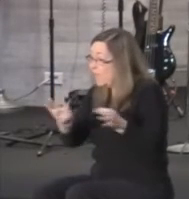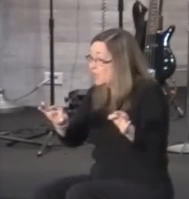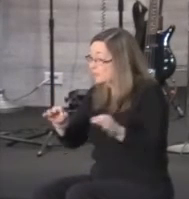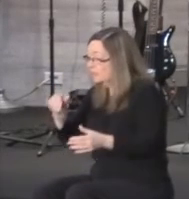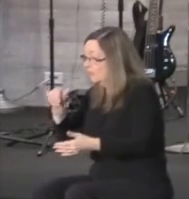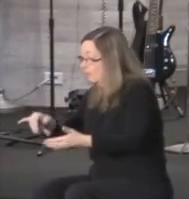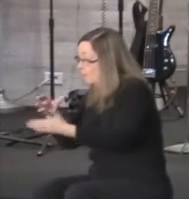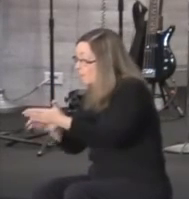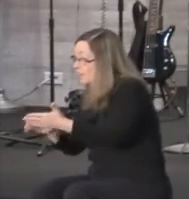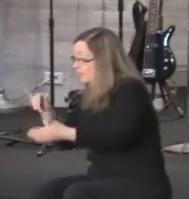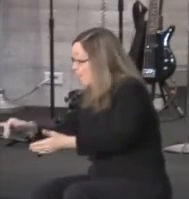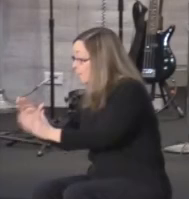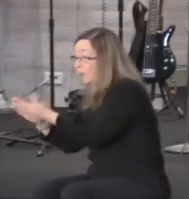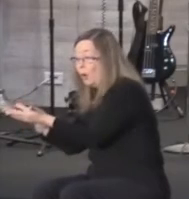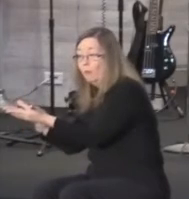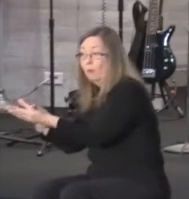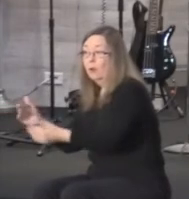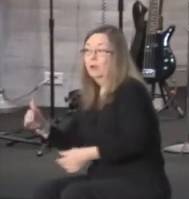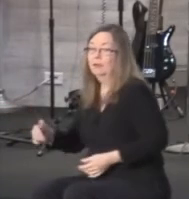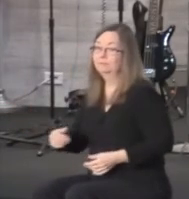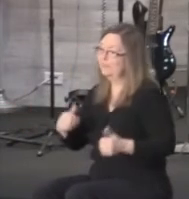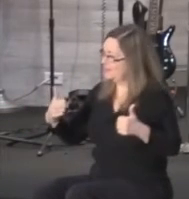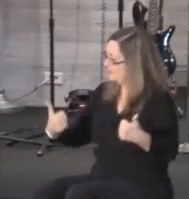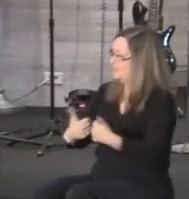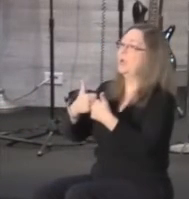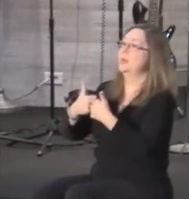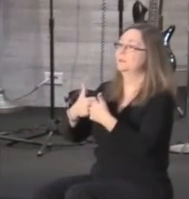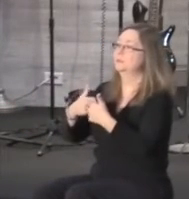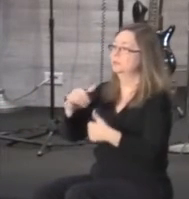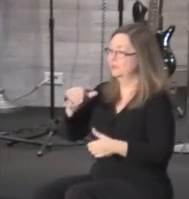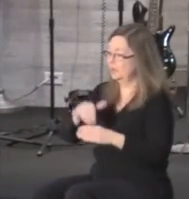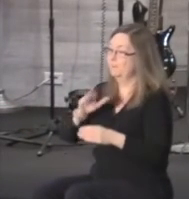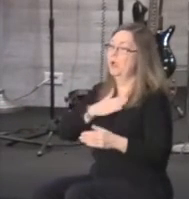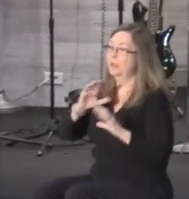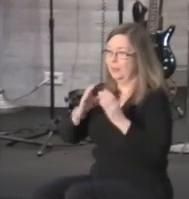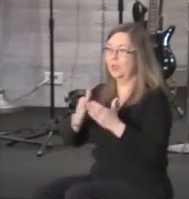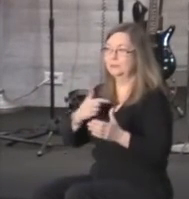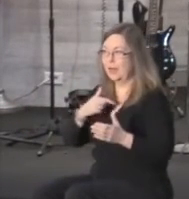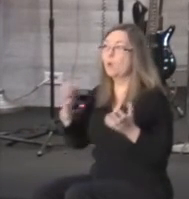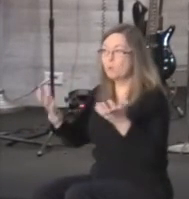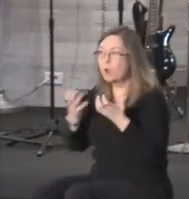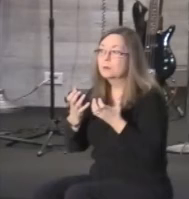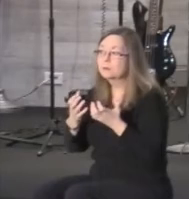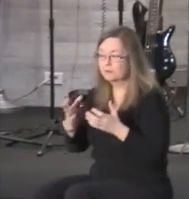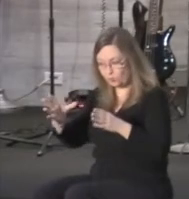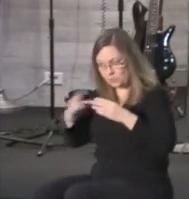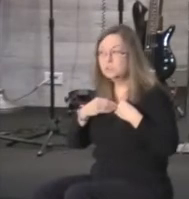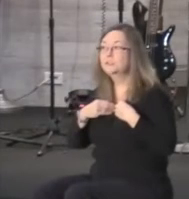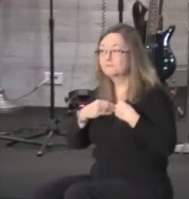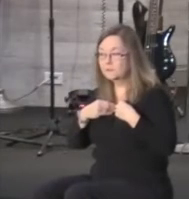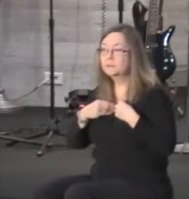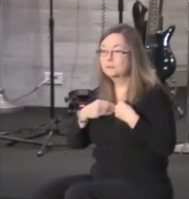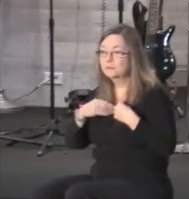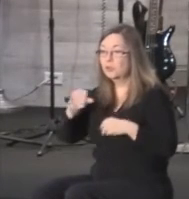You want to memorize this book? They were the type of challenges in the class that I was looking for, and I was receiving them.